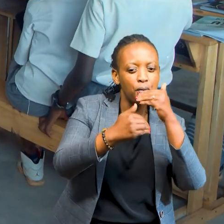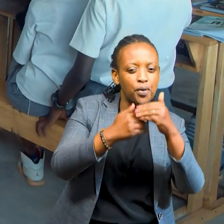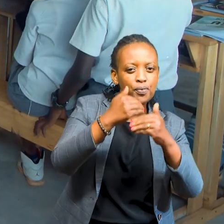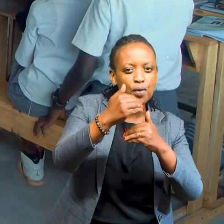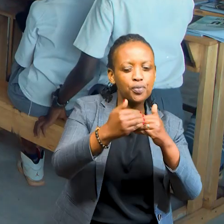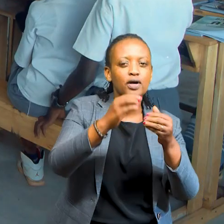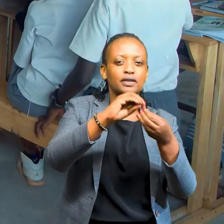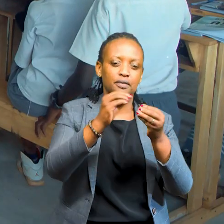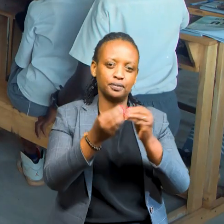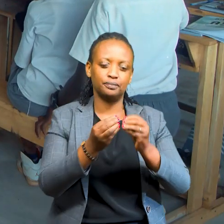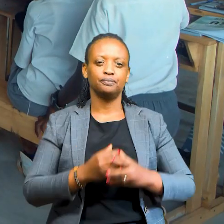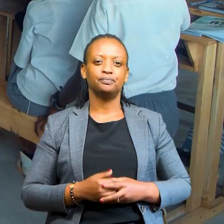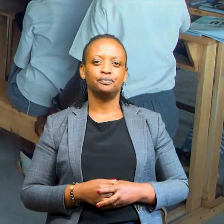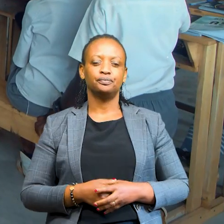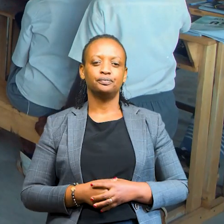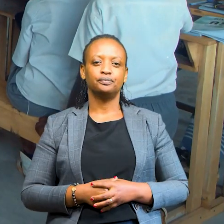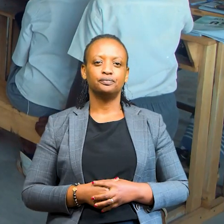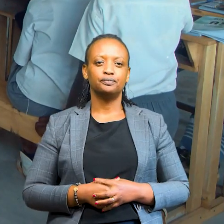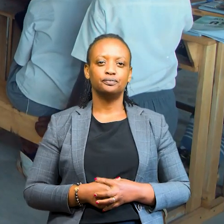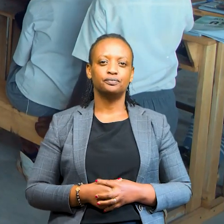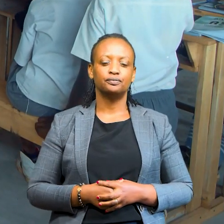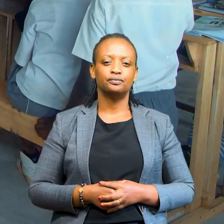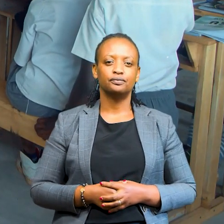progression. Repeat, arithmetic progression.